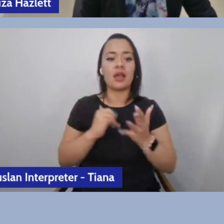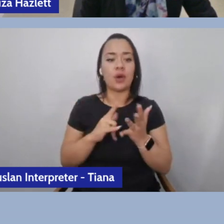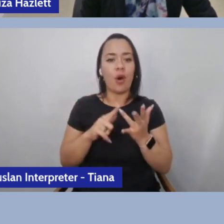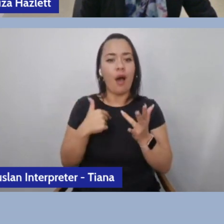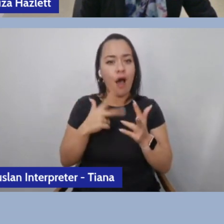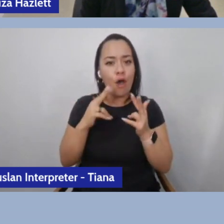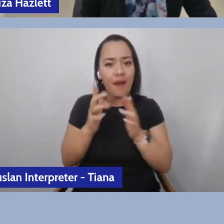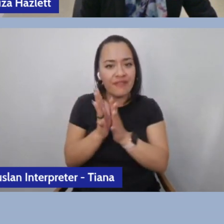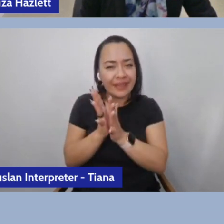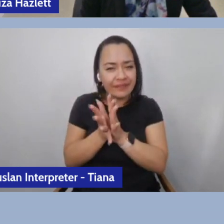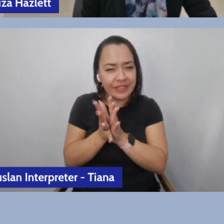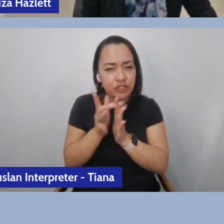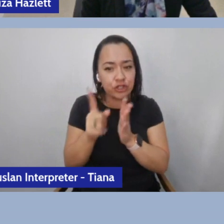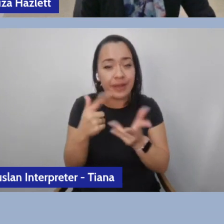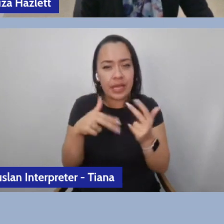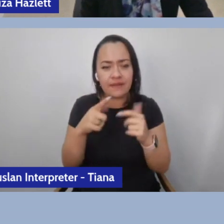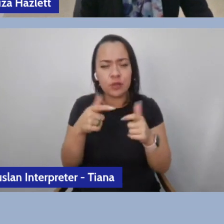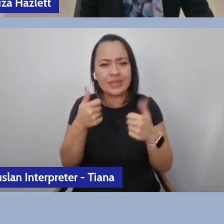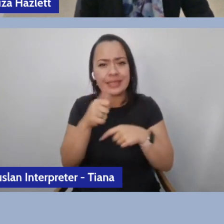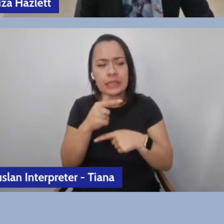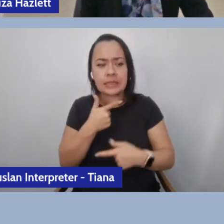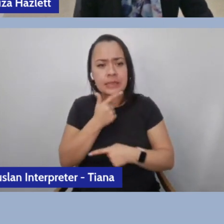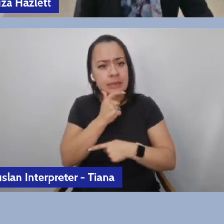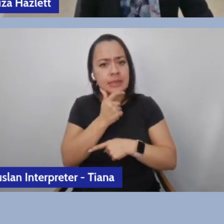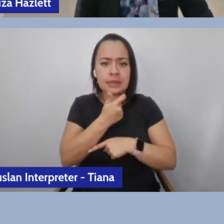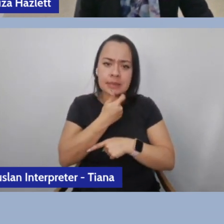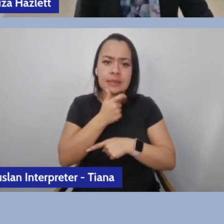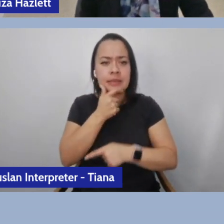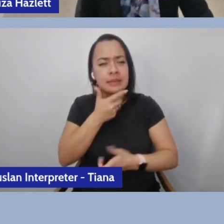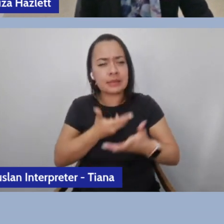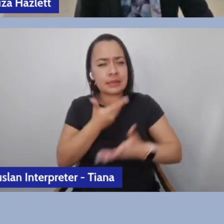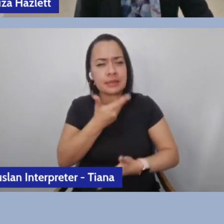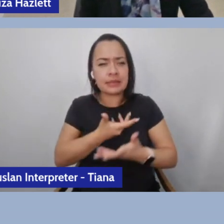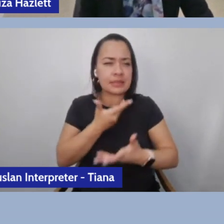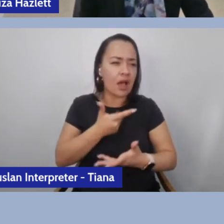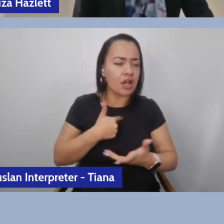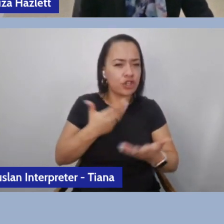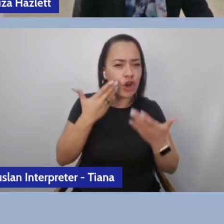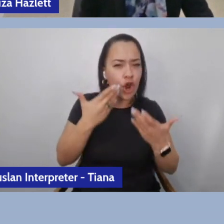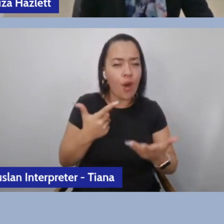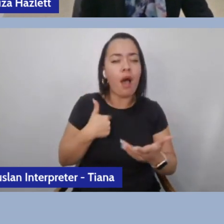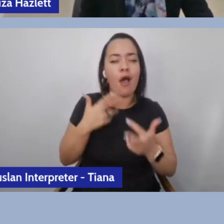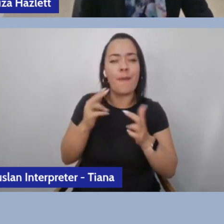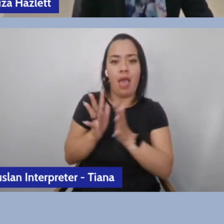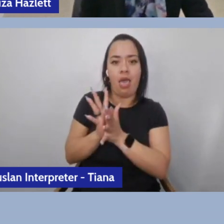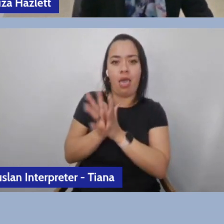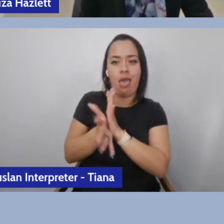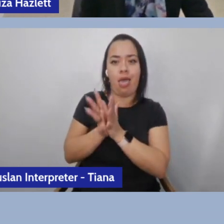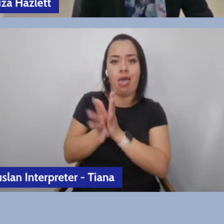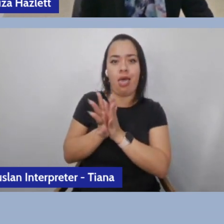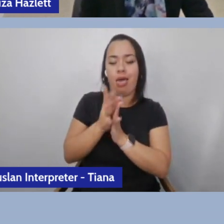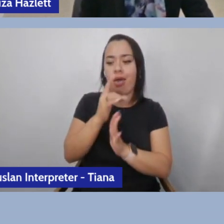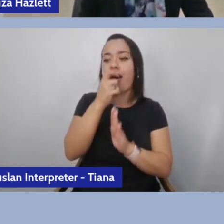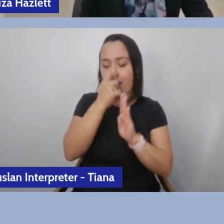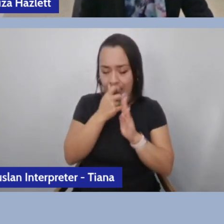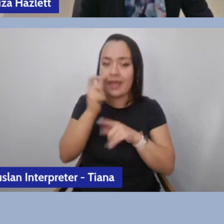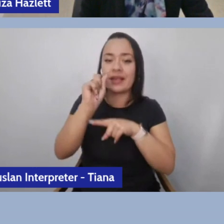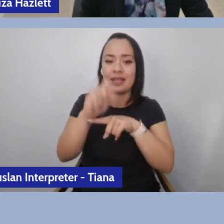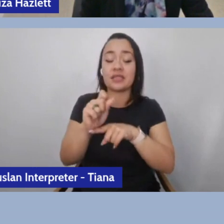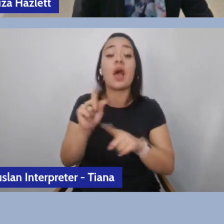those who still haven't undertaken the training, to do so. And as we also know, it does earn you PD points for